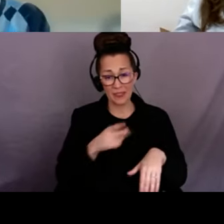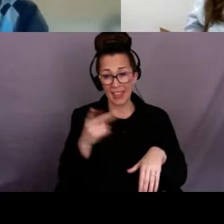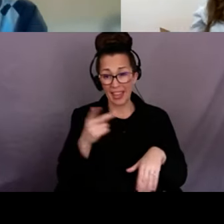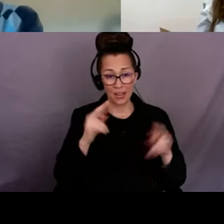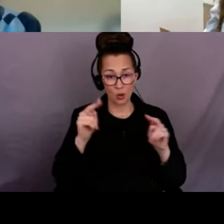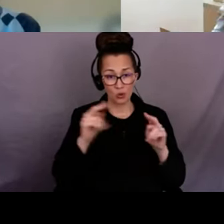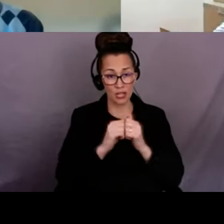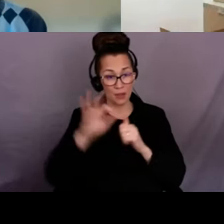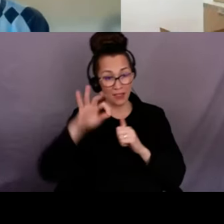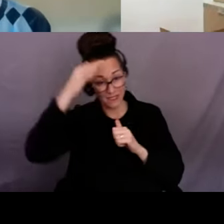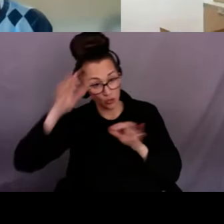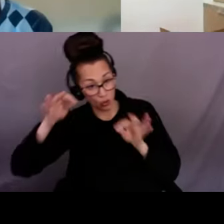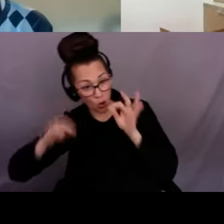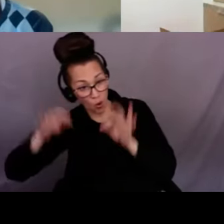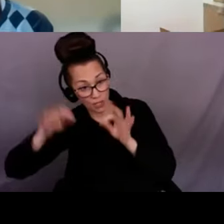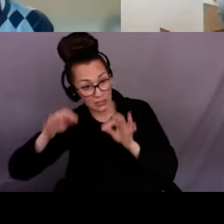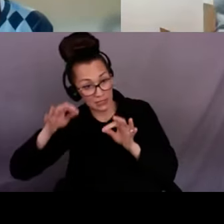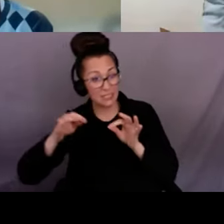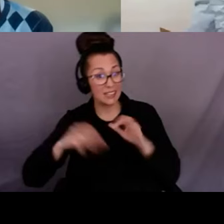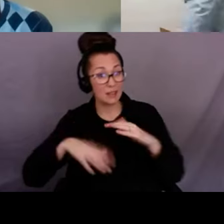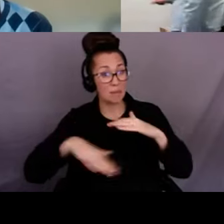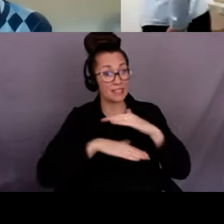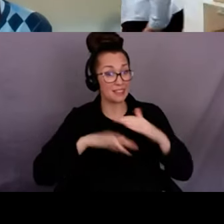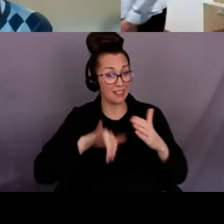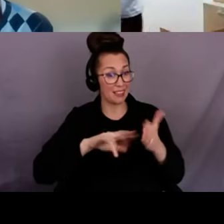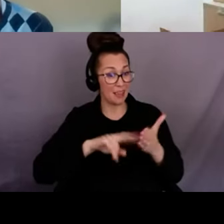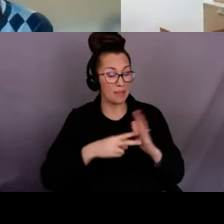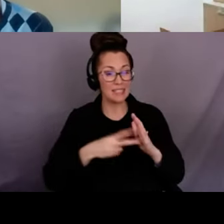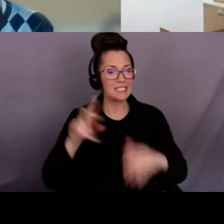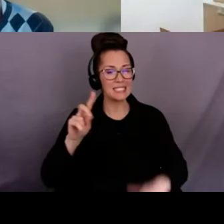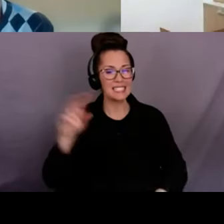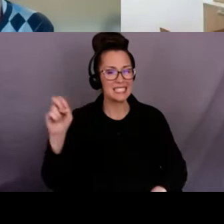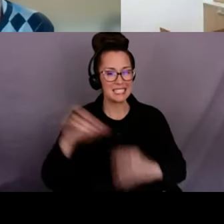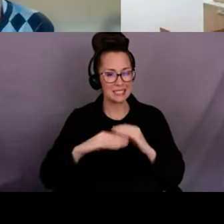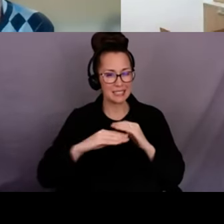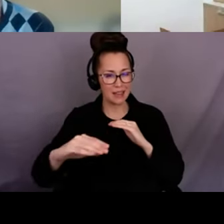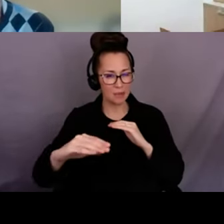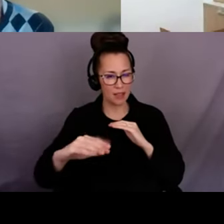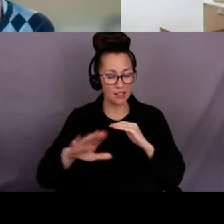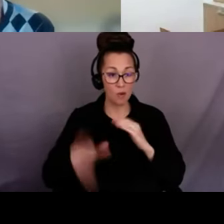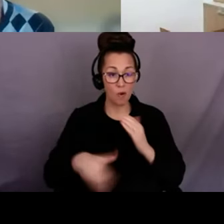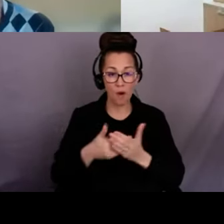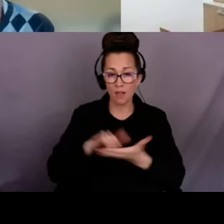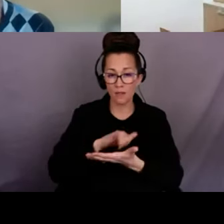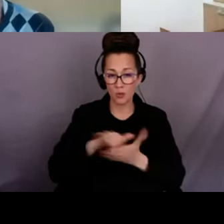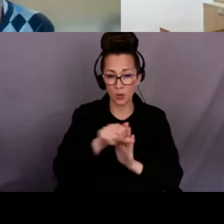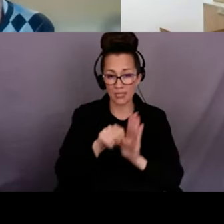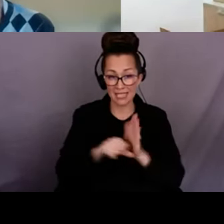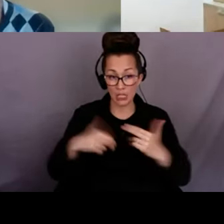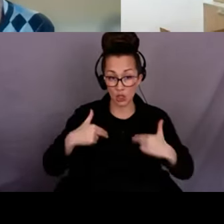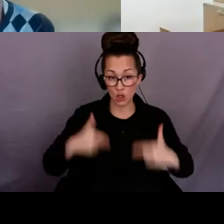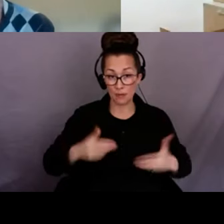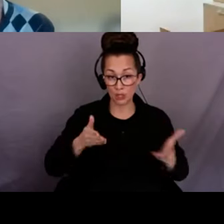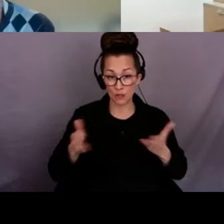court. It basically has destabilized, I think, all of New York State's human services delivery